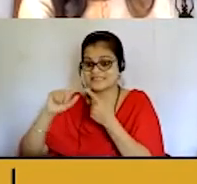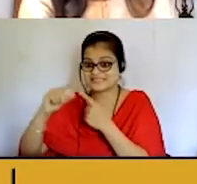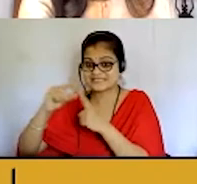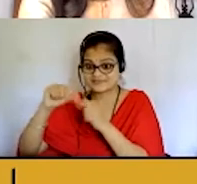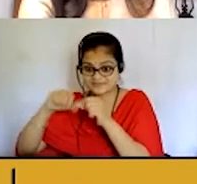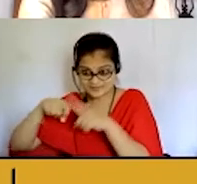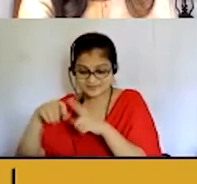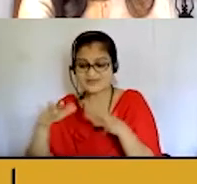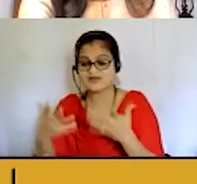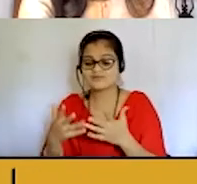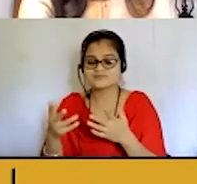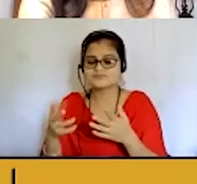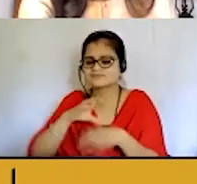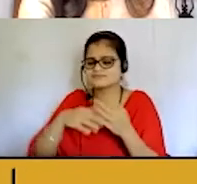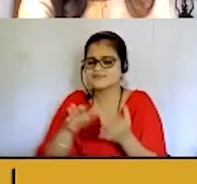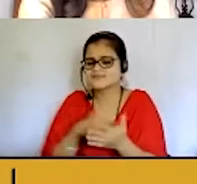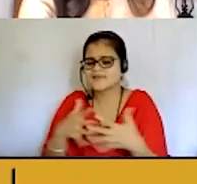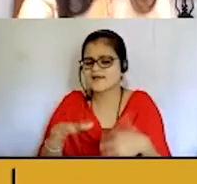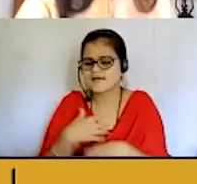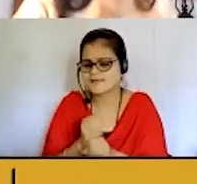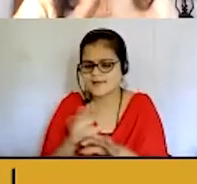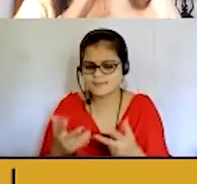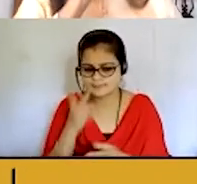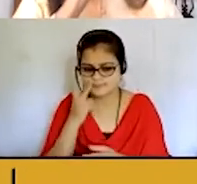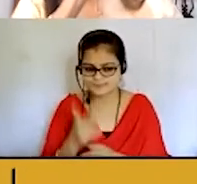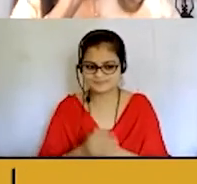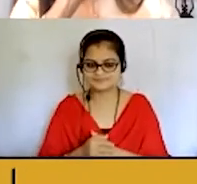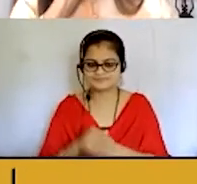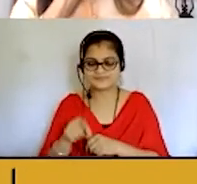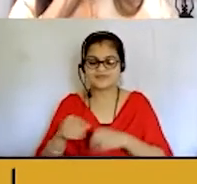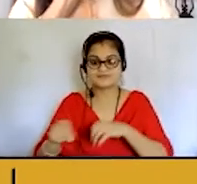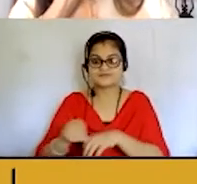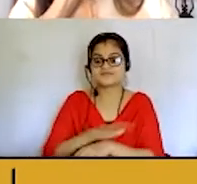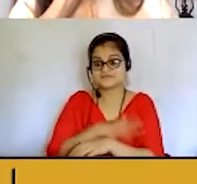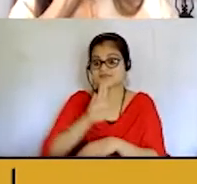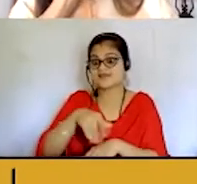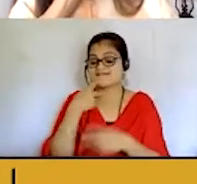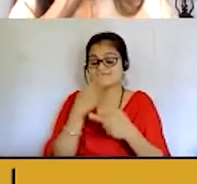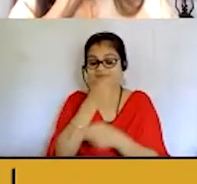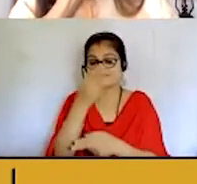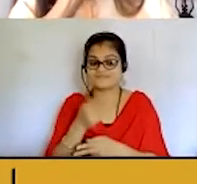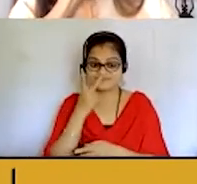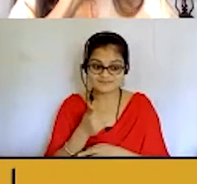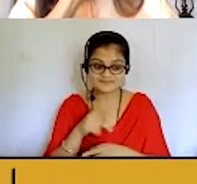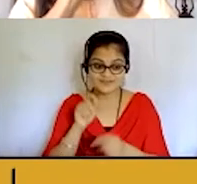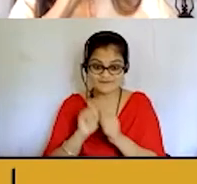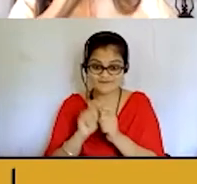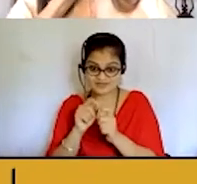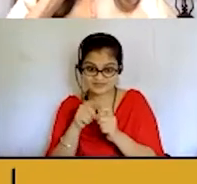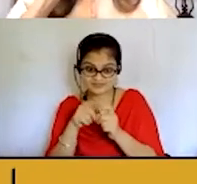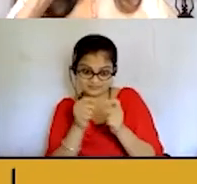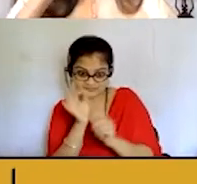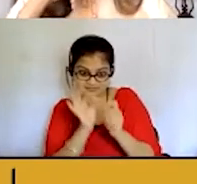Yeah, this was again very inspiring because when you look at the intricacy of the work of